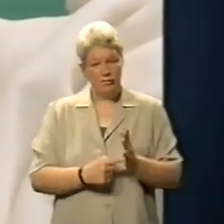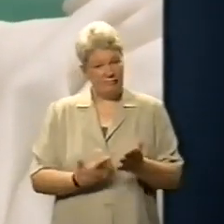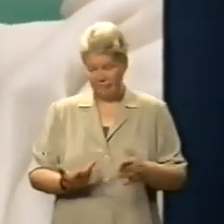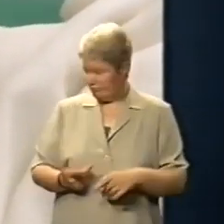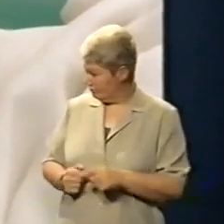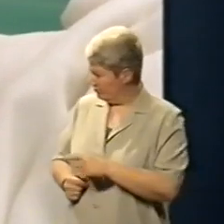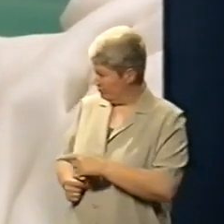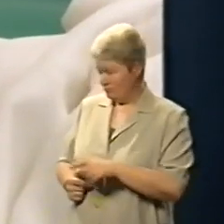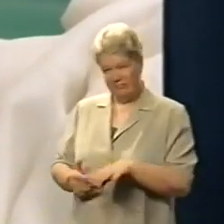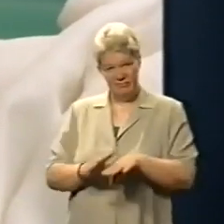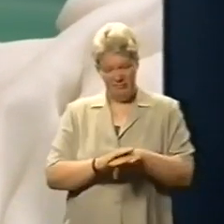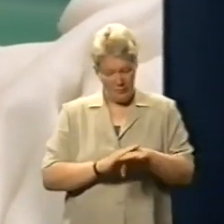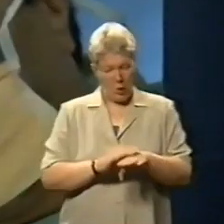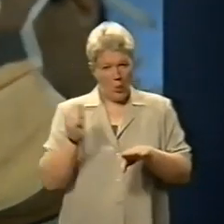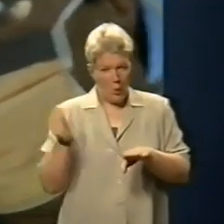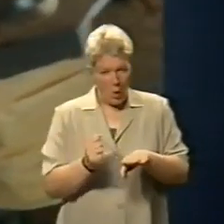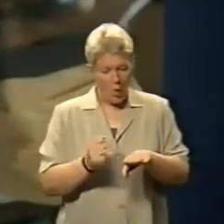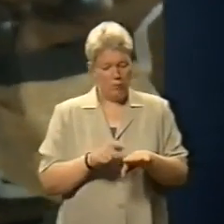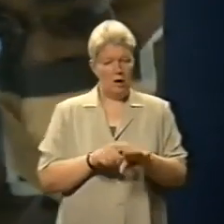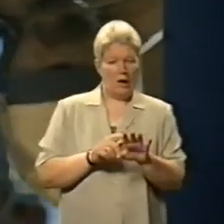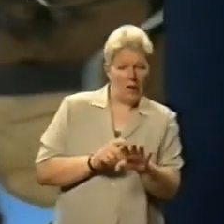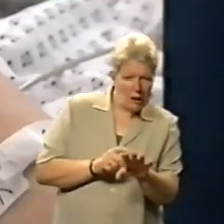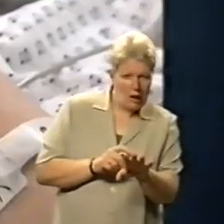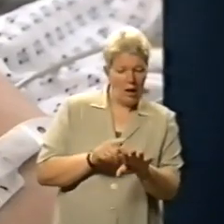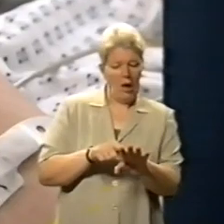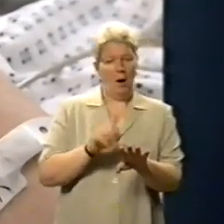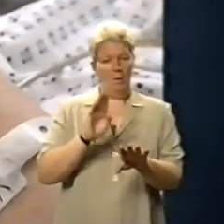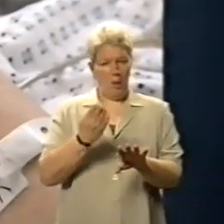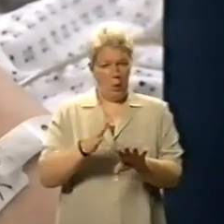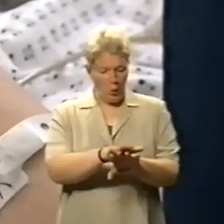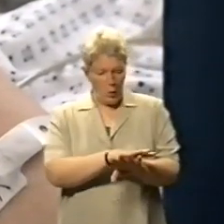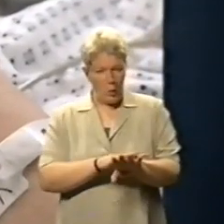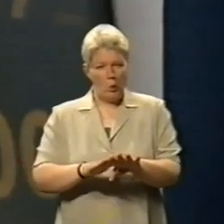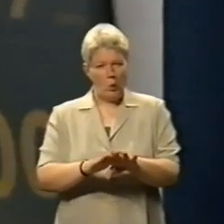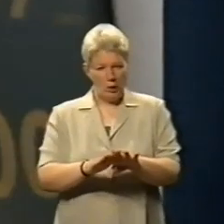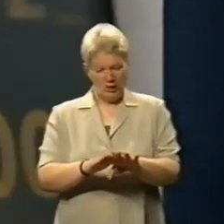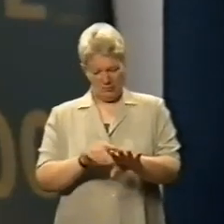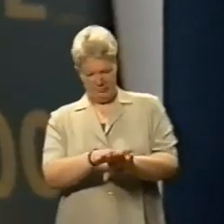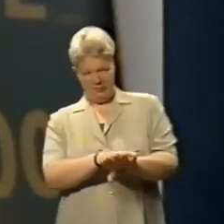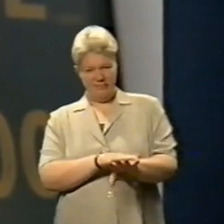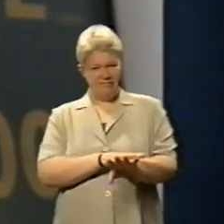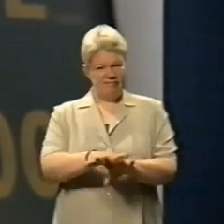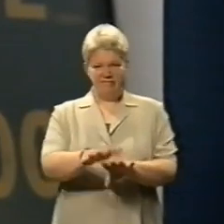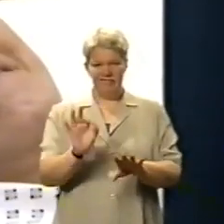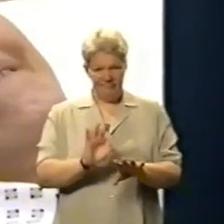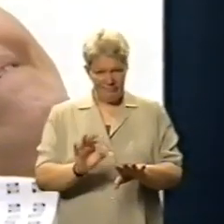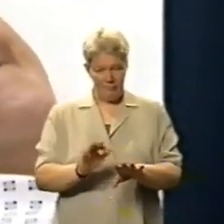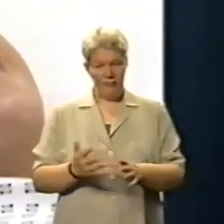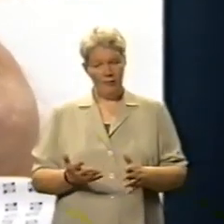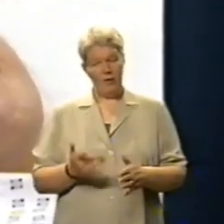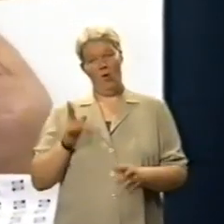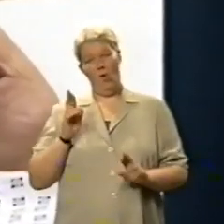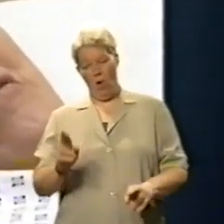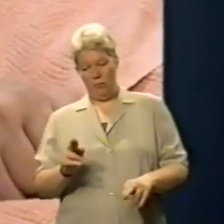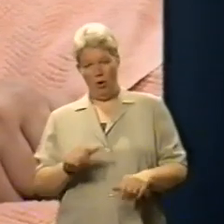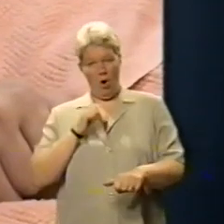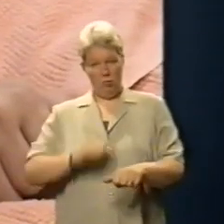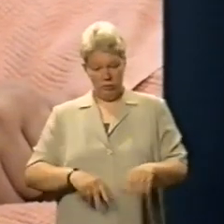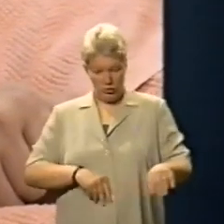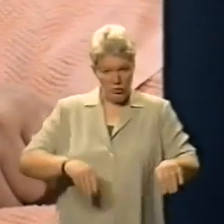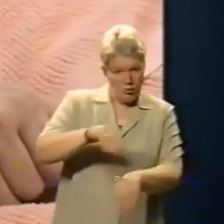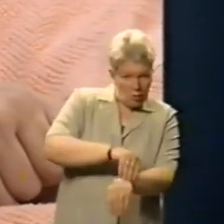touch, blue and lifeless. She's about to undergo an operation she hopes will save her leg and end a life of